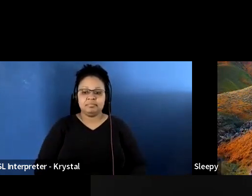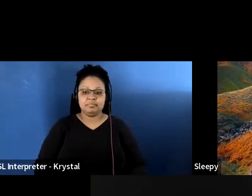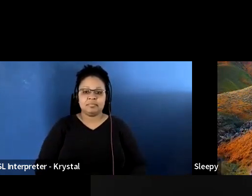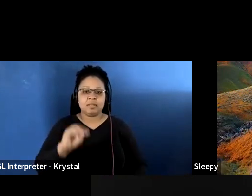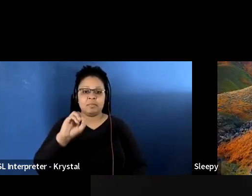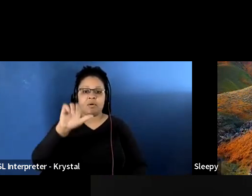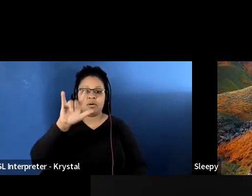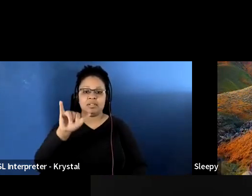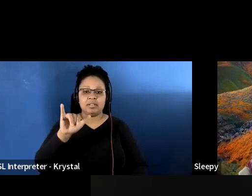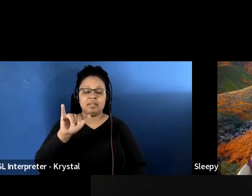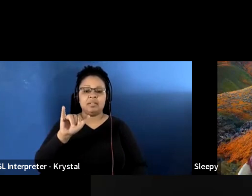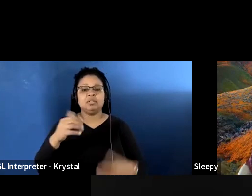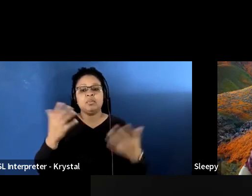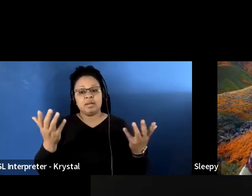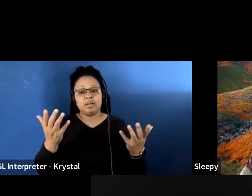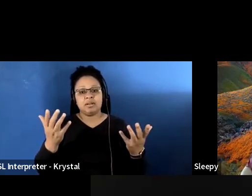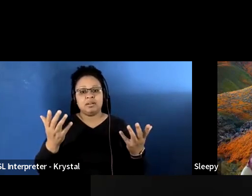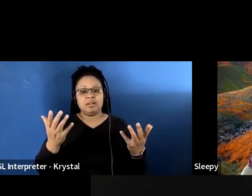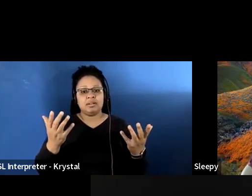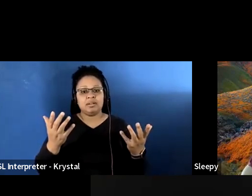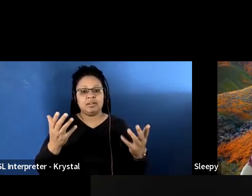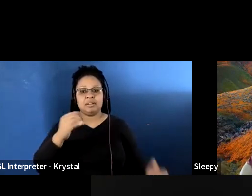Molly? So Jamie, what would you